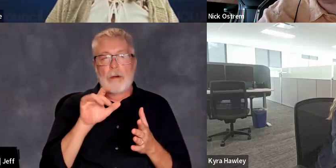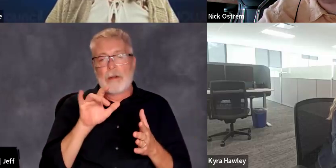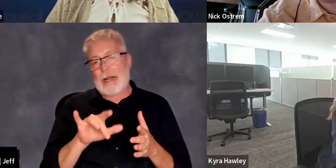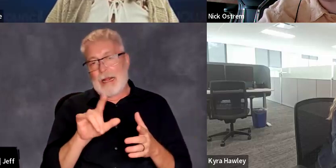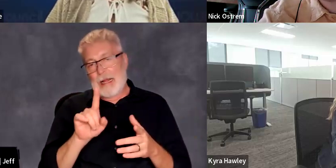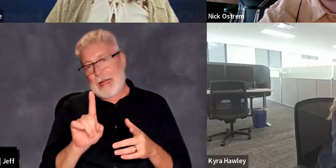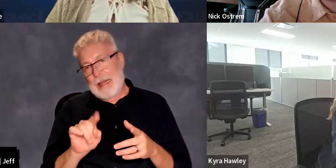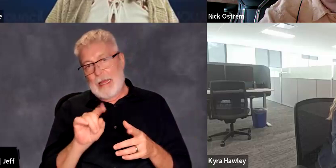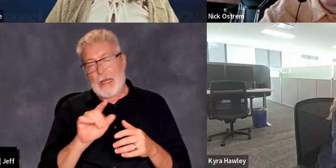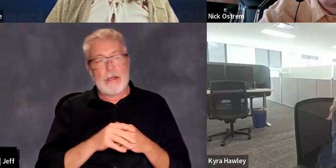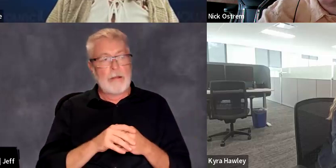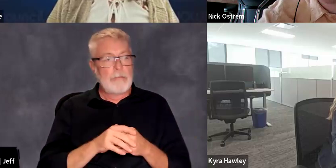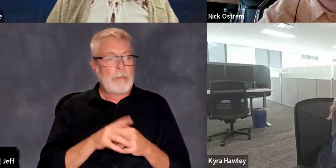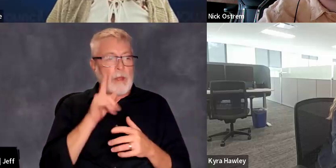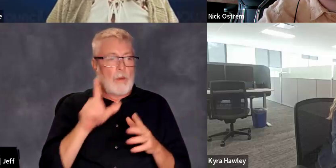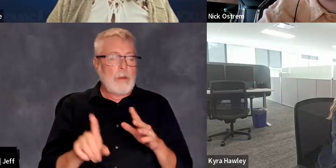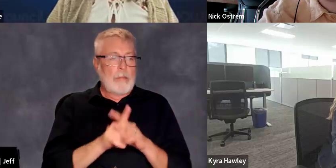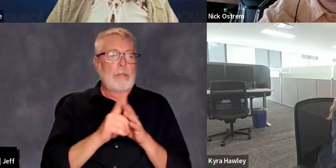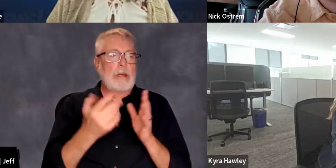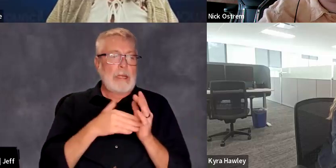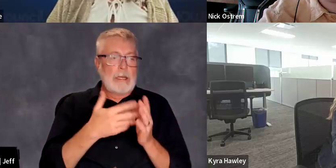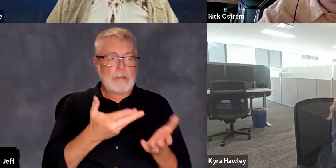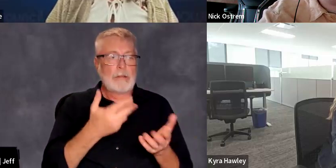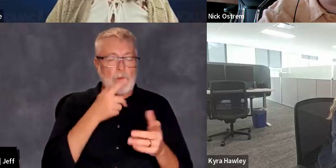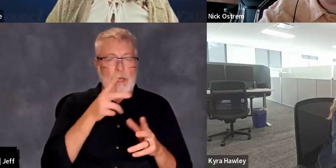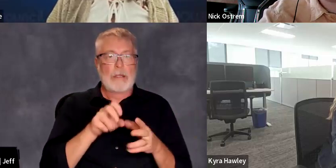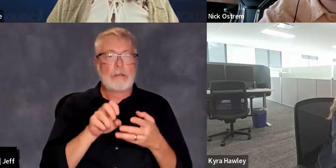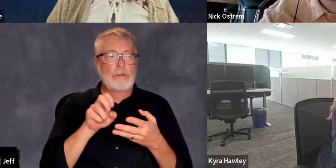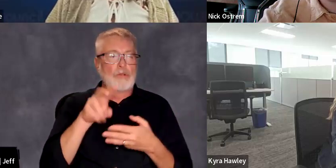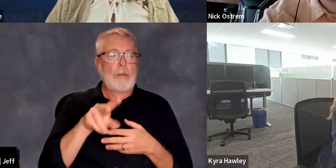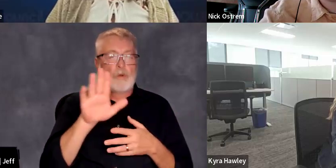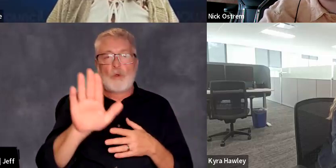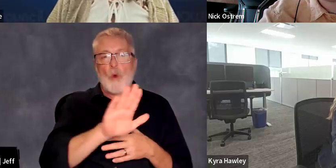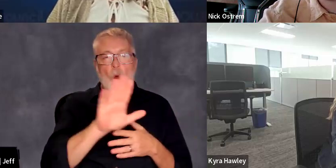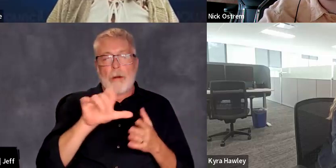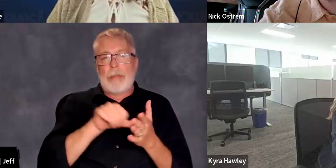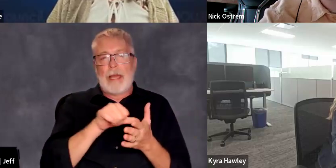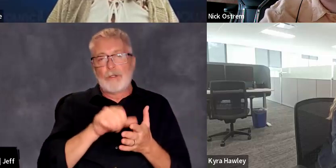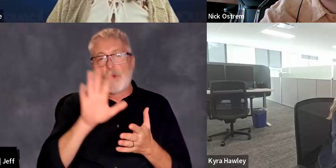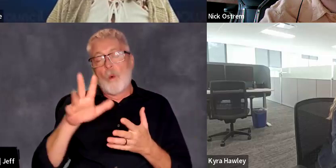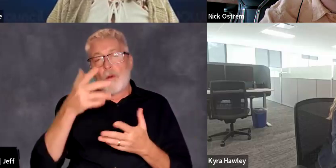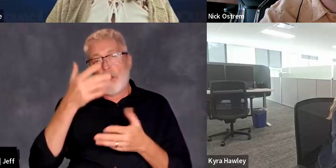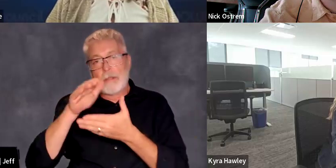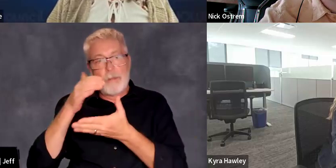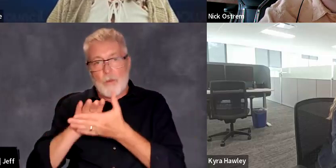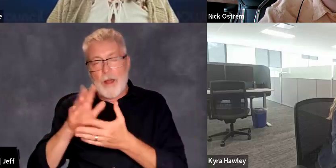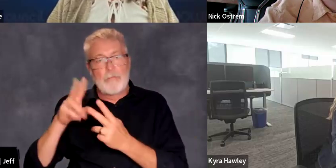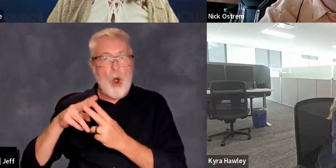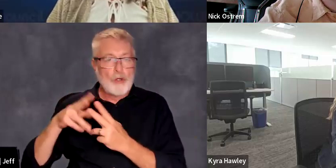It'll pop up this again. You can jump to your pages, your partner's pages. Um,